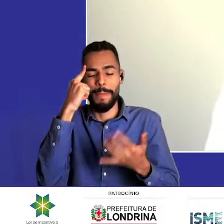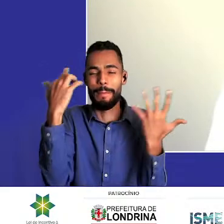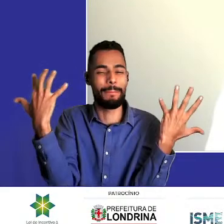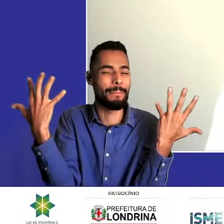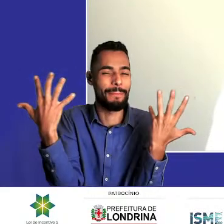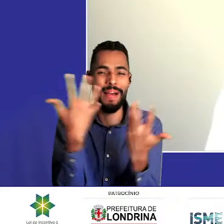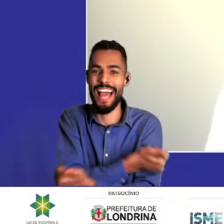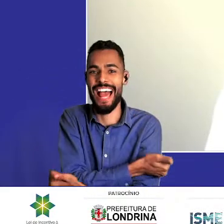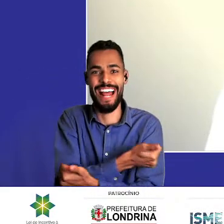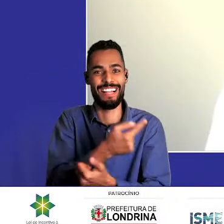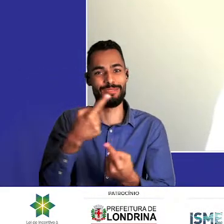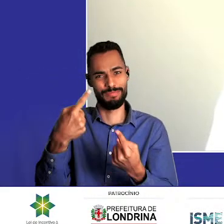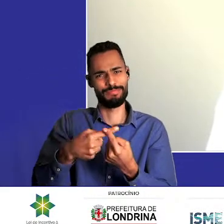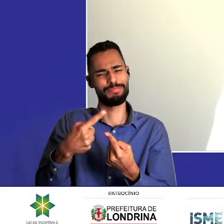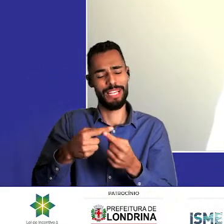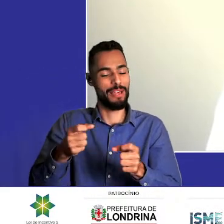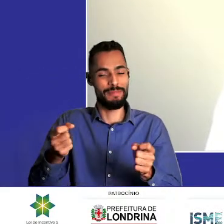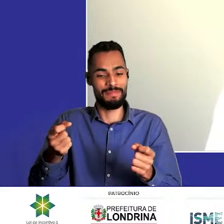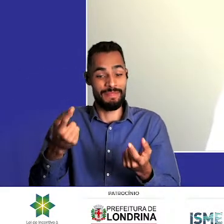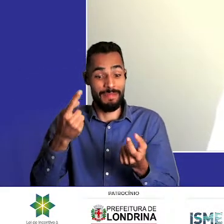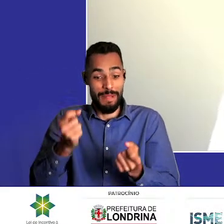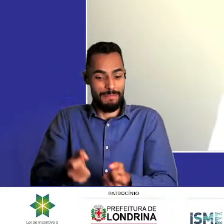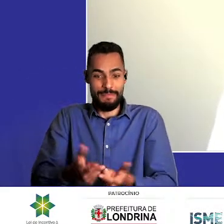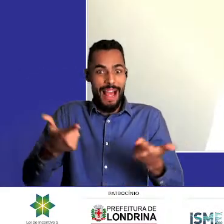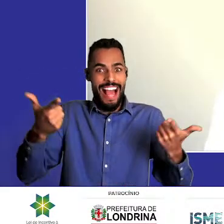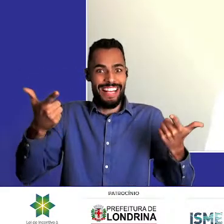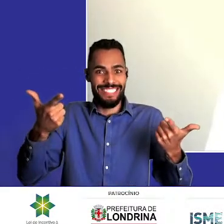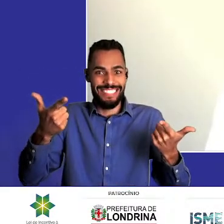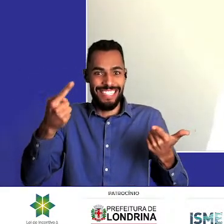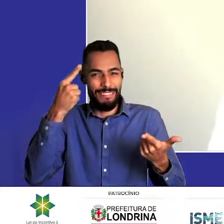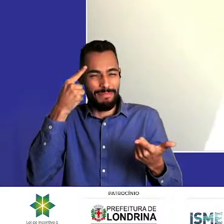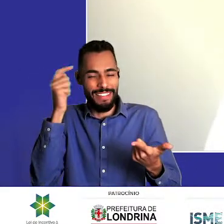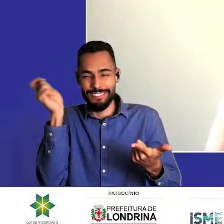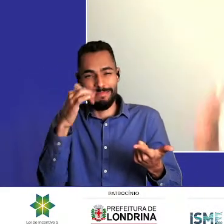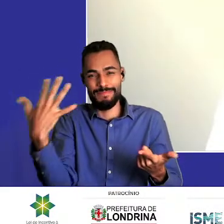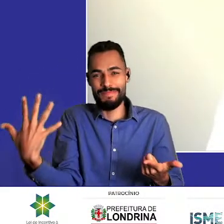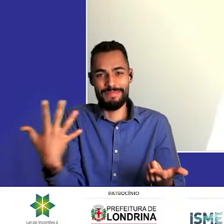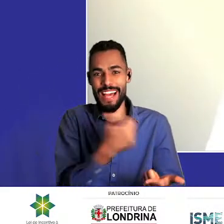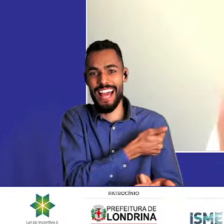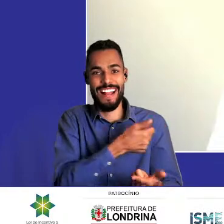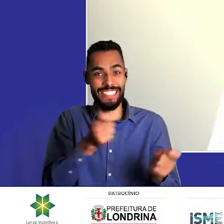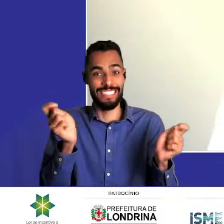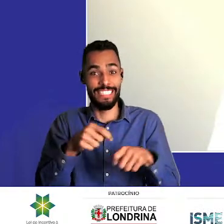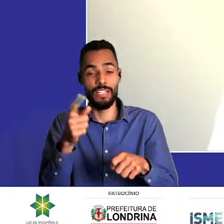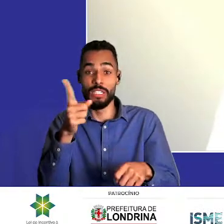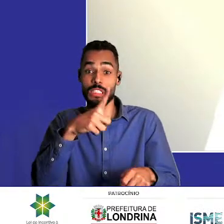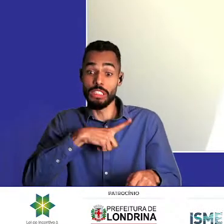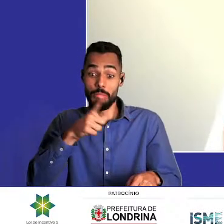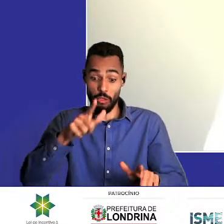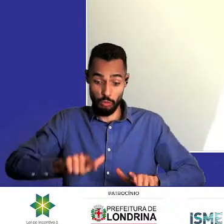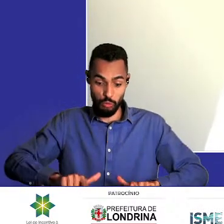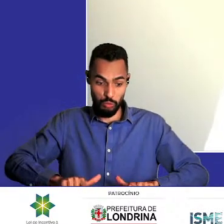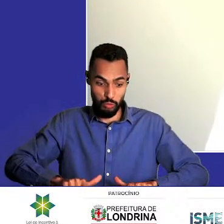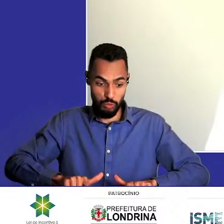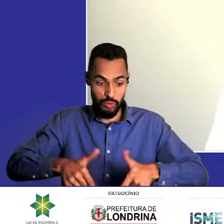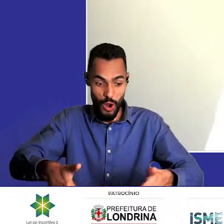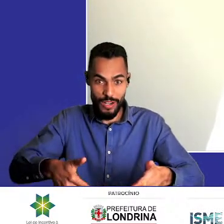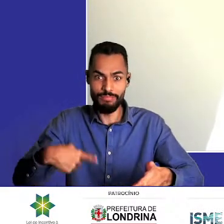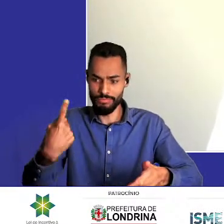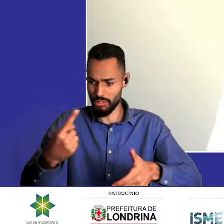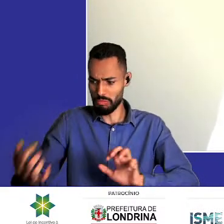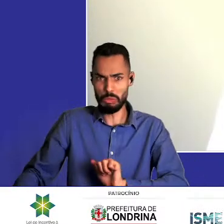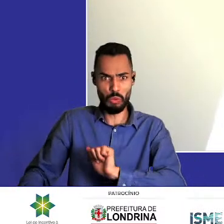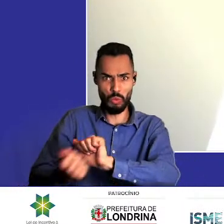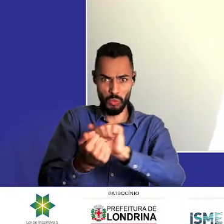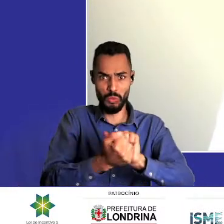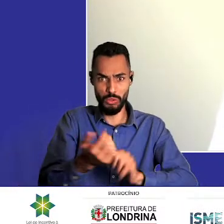that unfolds when we combine our efforts, working together with a singular